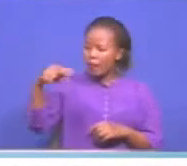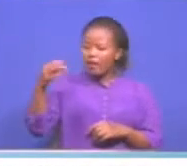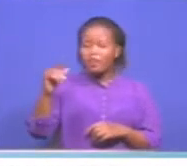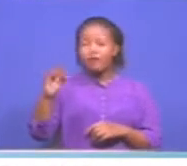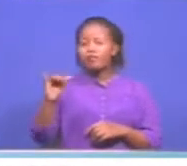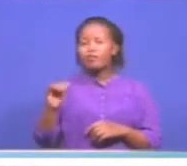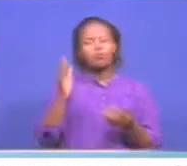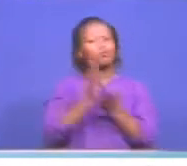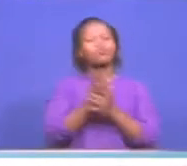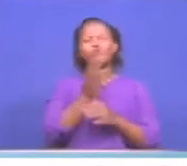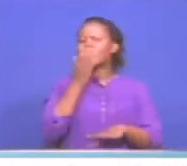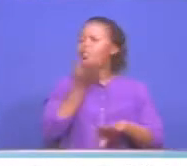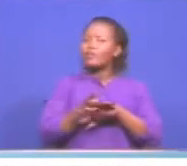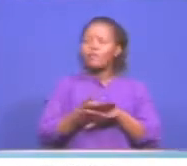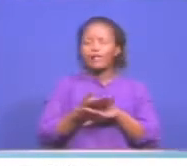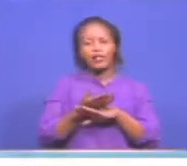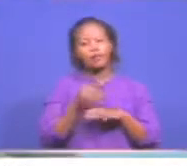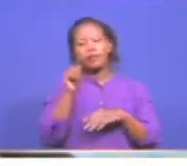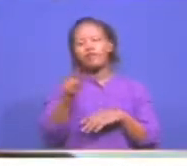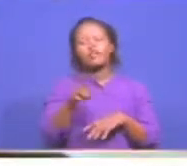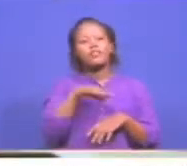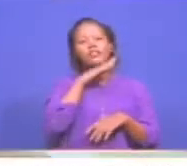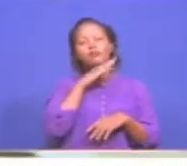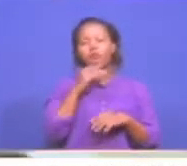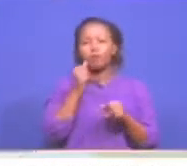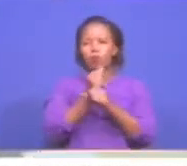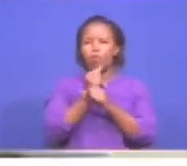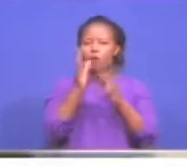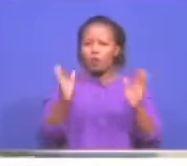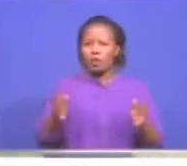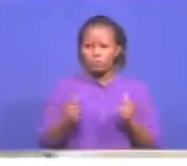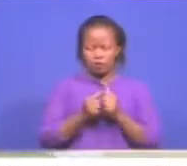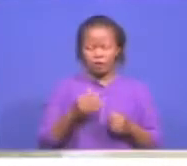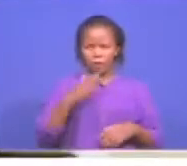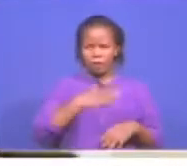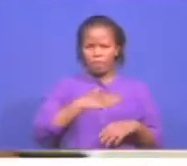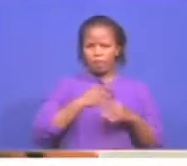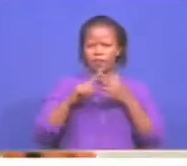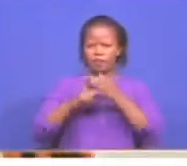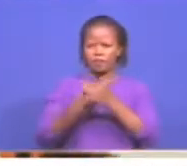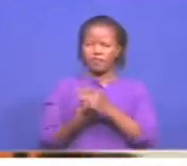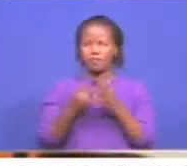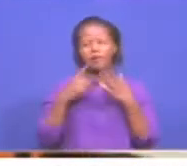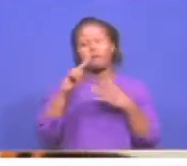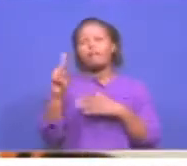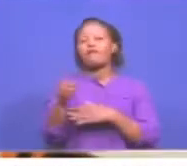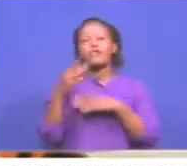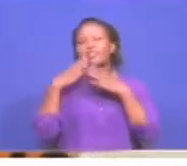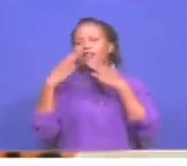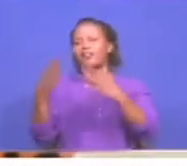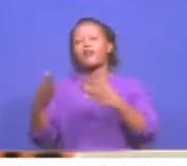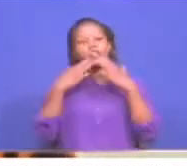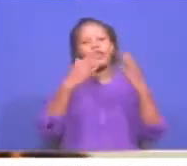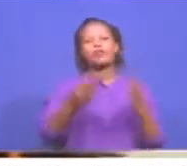enough about our departed colleague. But allow me to start by thanking KEG,